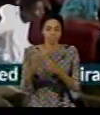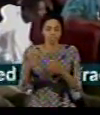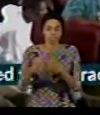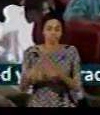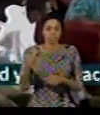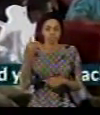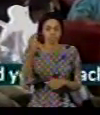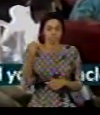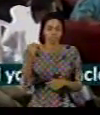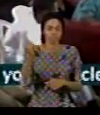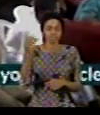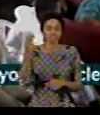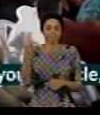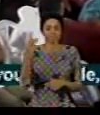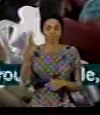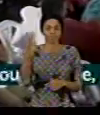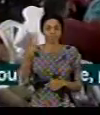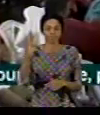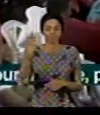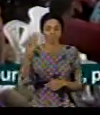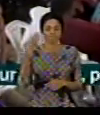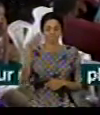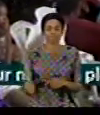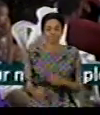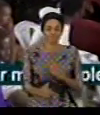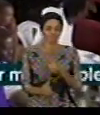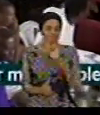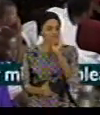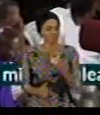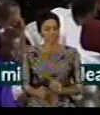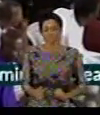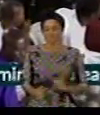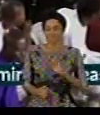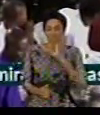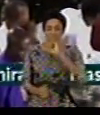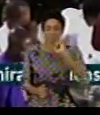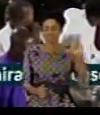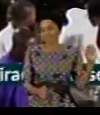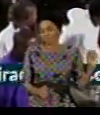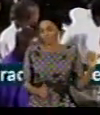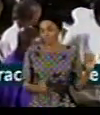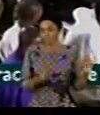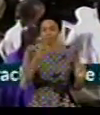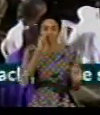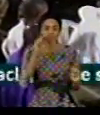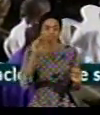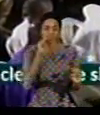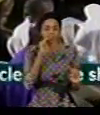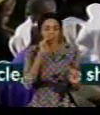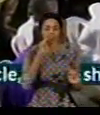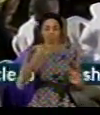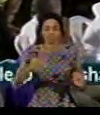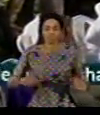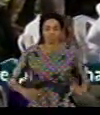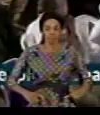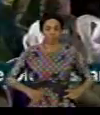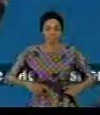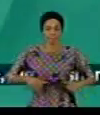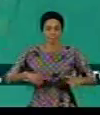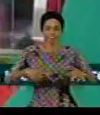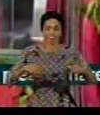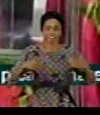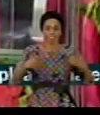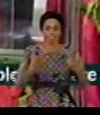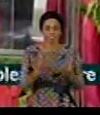Anambra State, southeastern Nigeria. Anambra State, live.